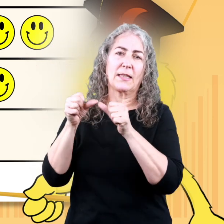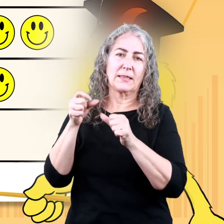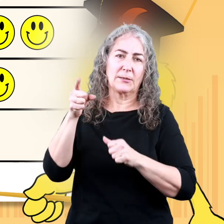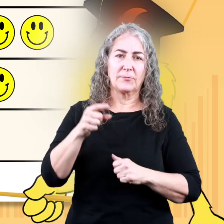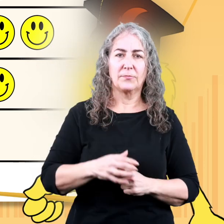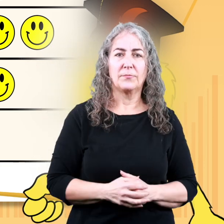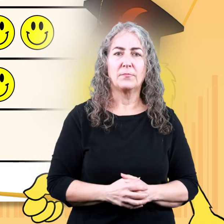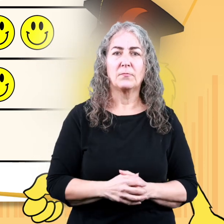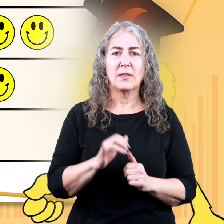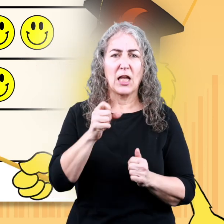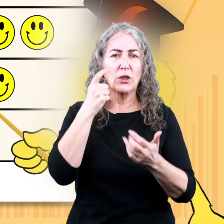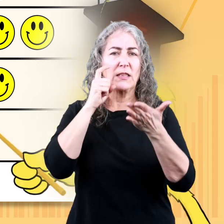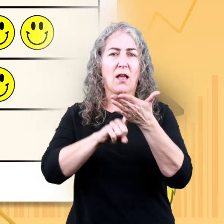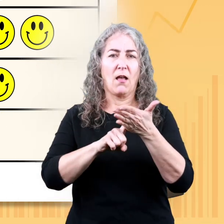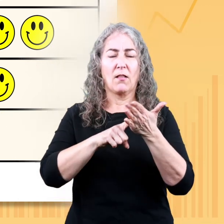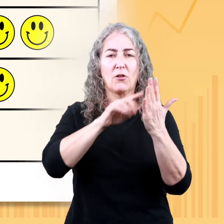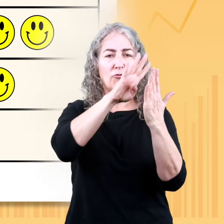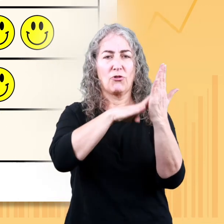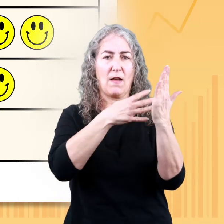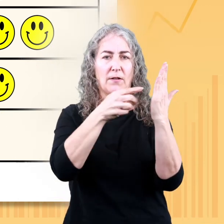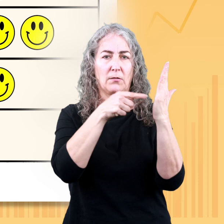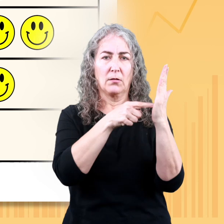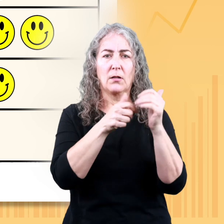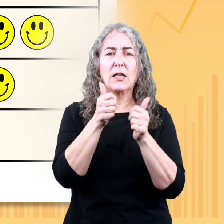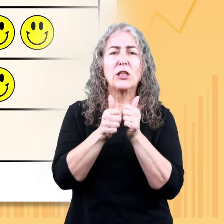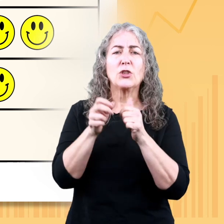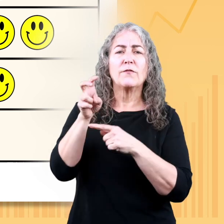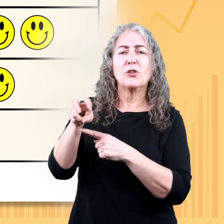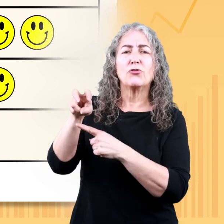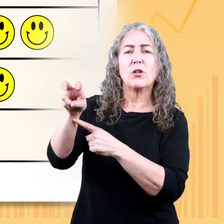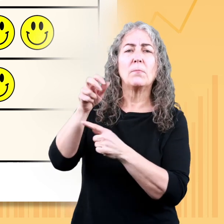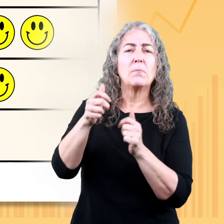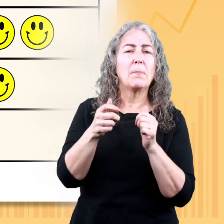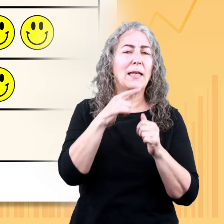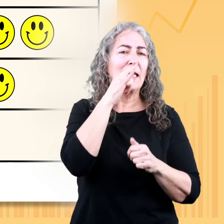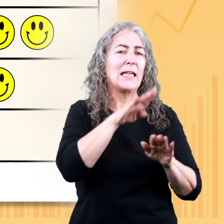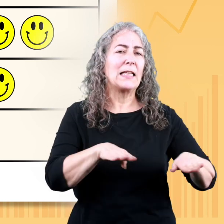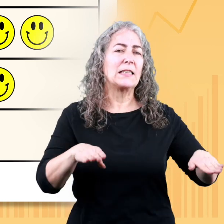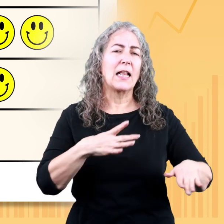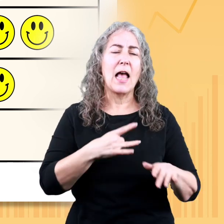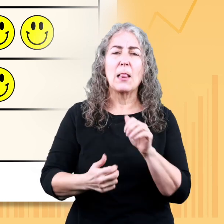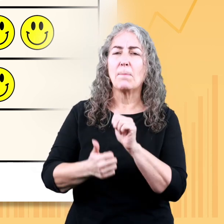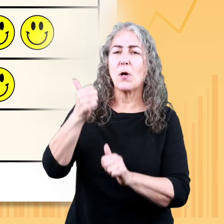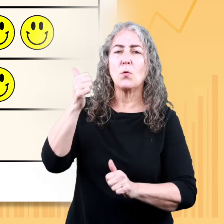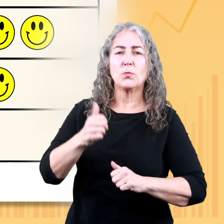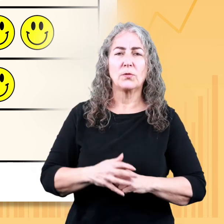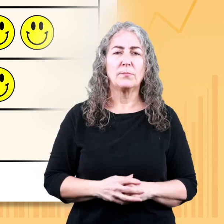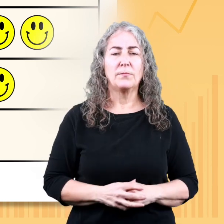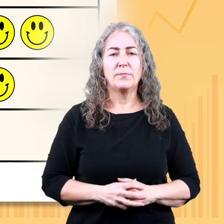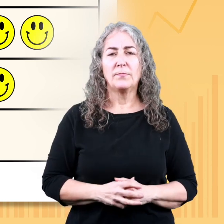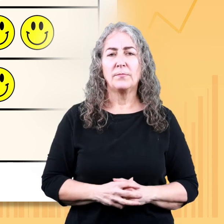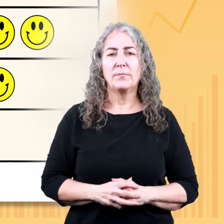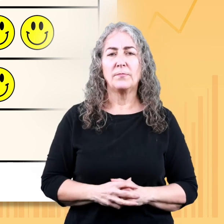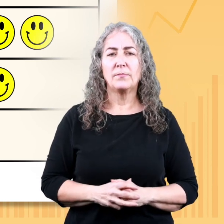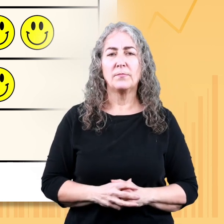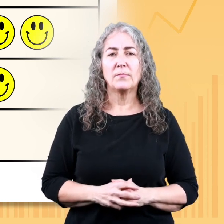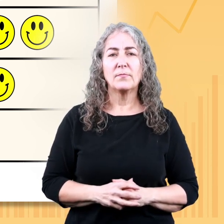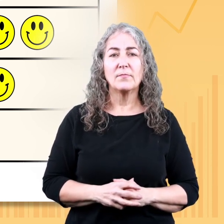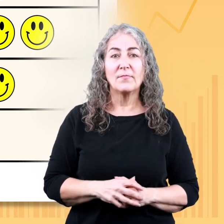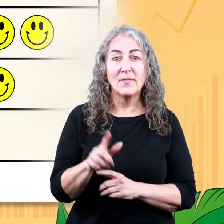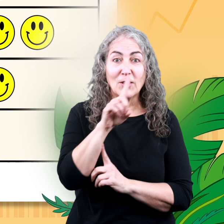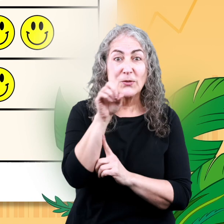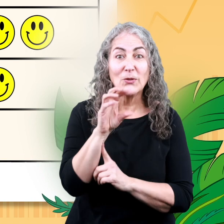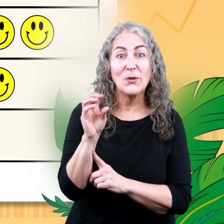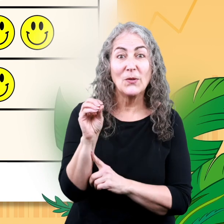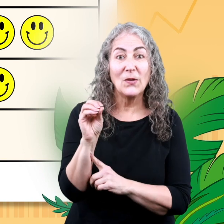received. Can you tell from the graph which field trip the kids liked the most? Did